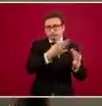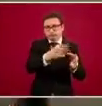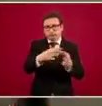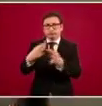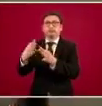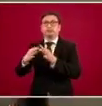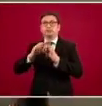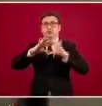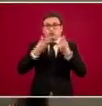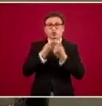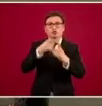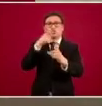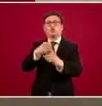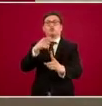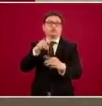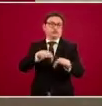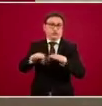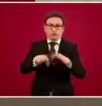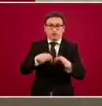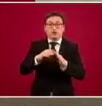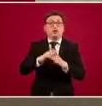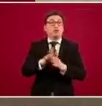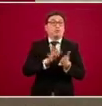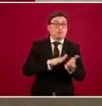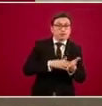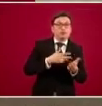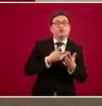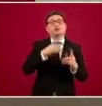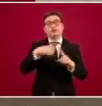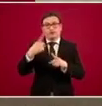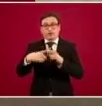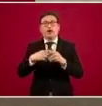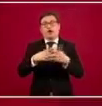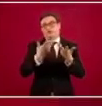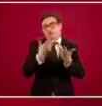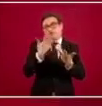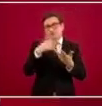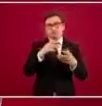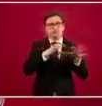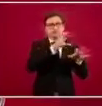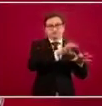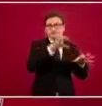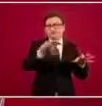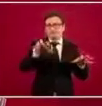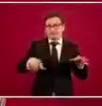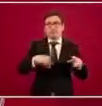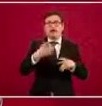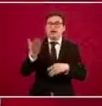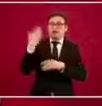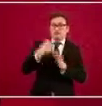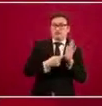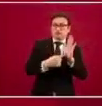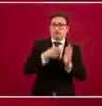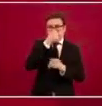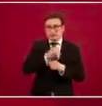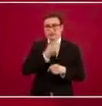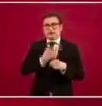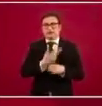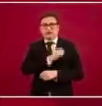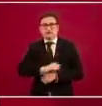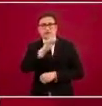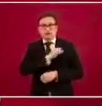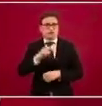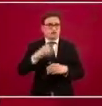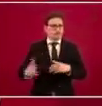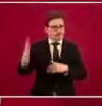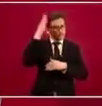Each of them is doing their own work, but it's all taken into account. The